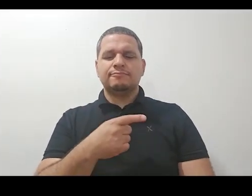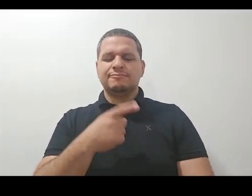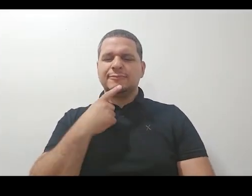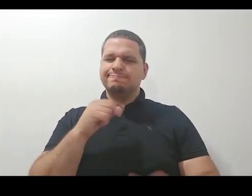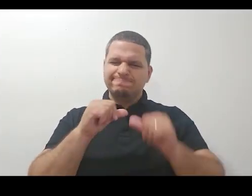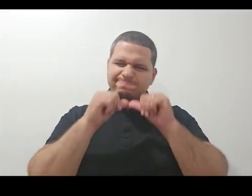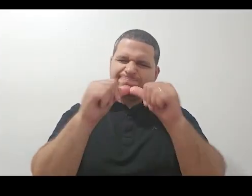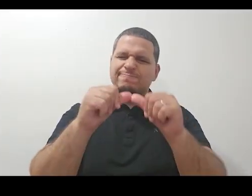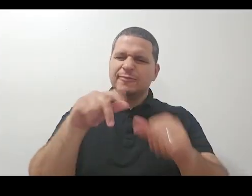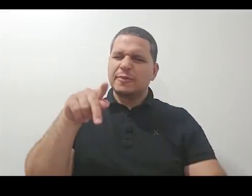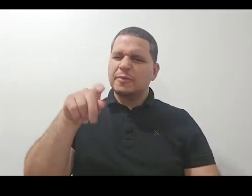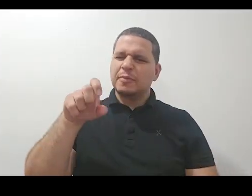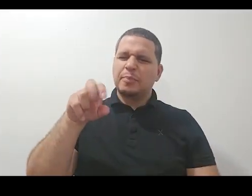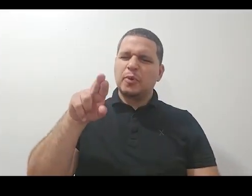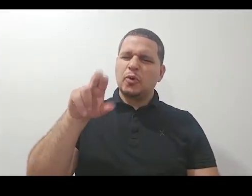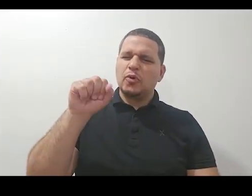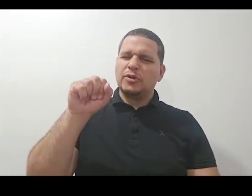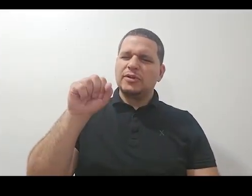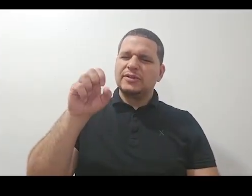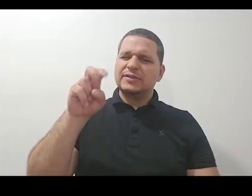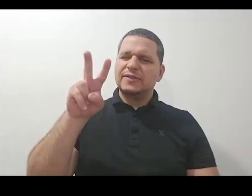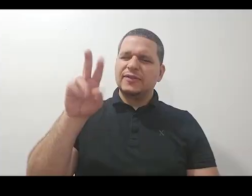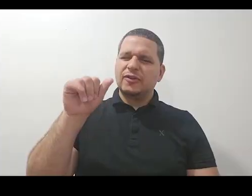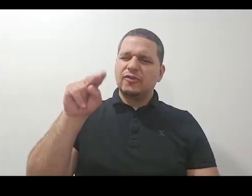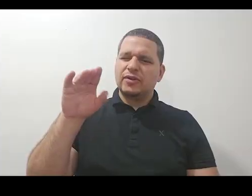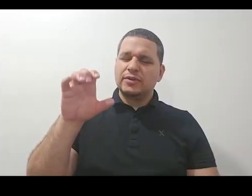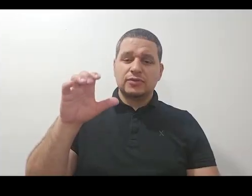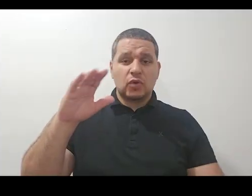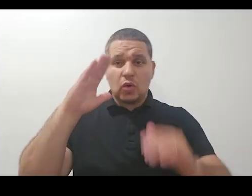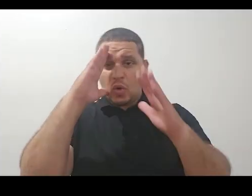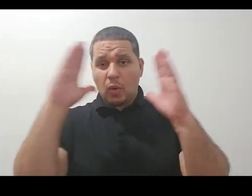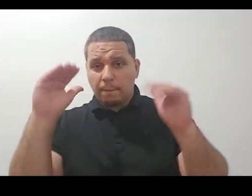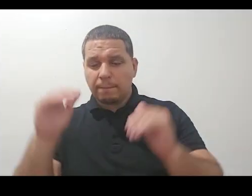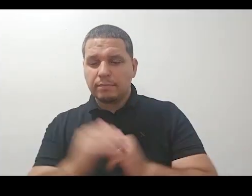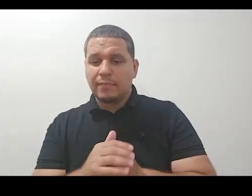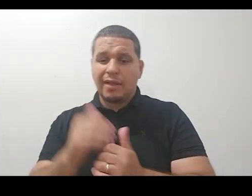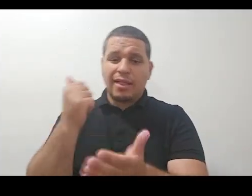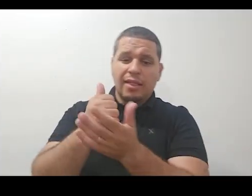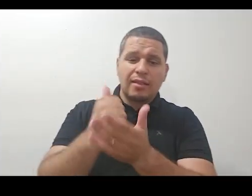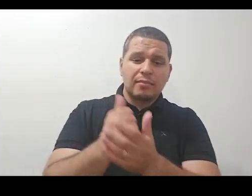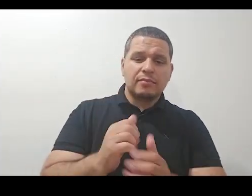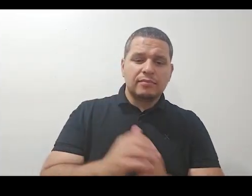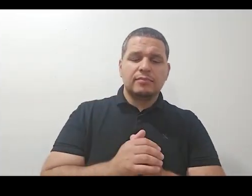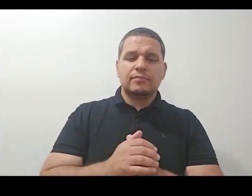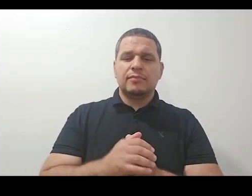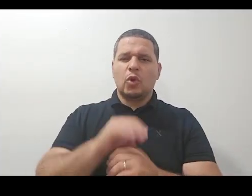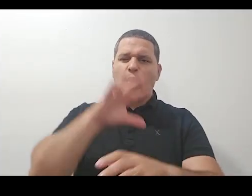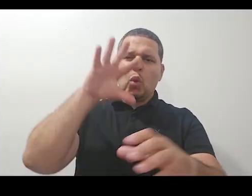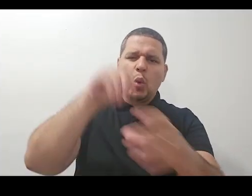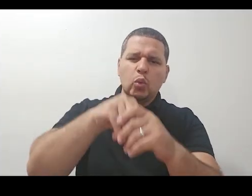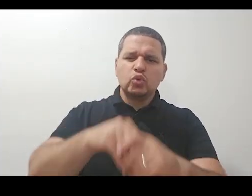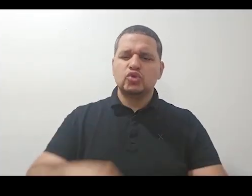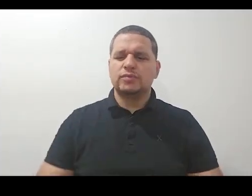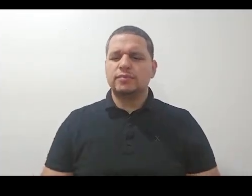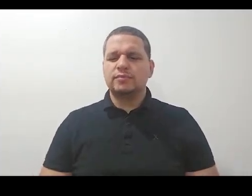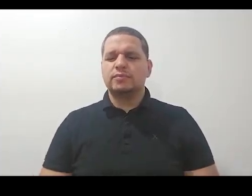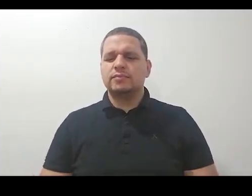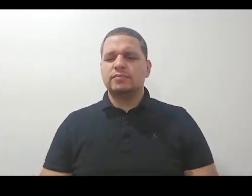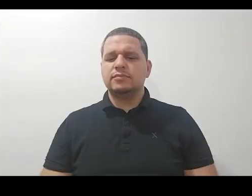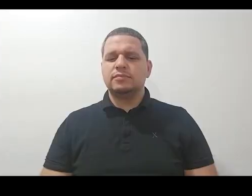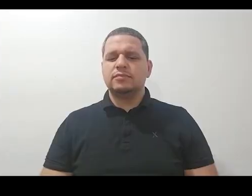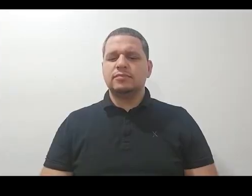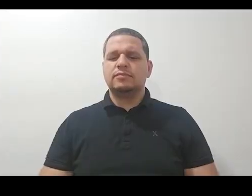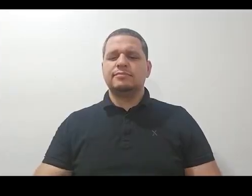Loud. Perseverance. Out. Help. Inclusion.